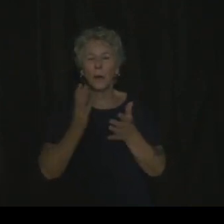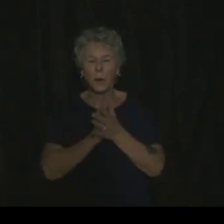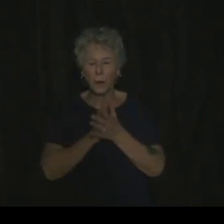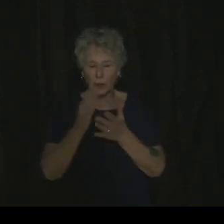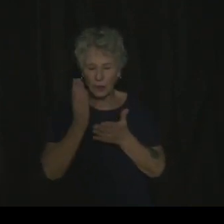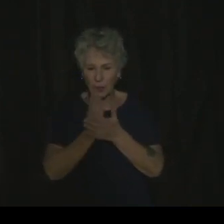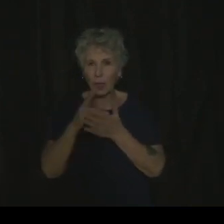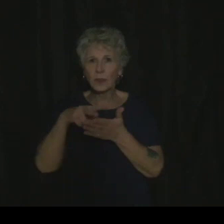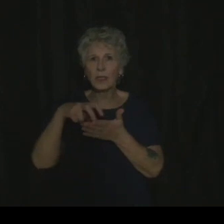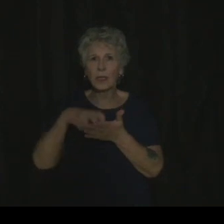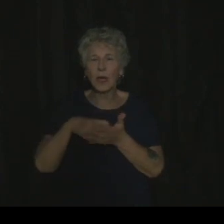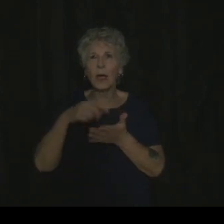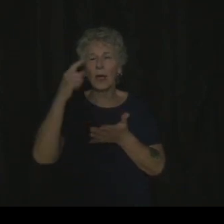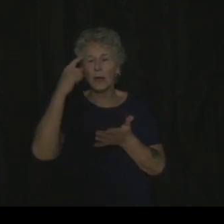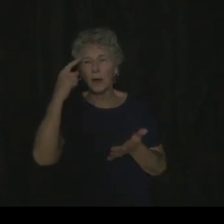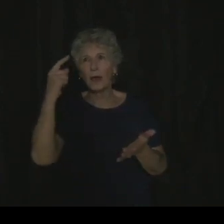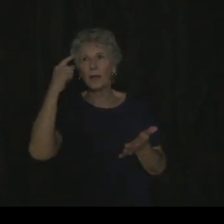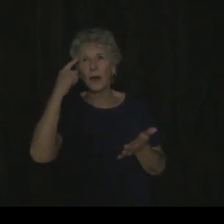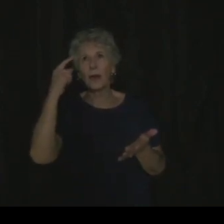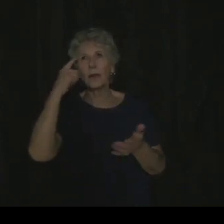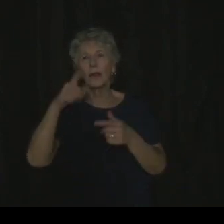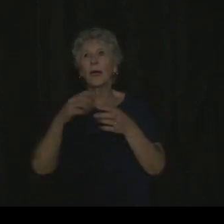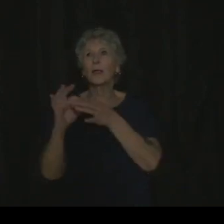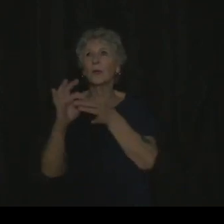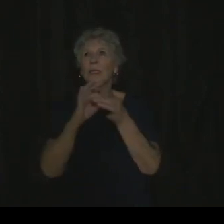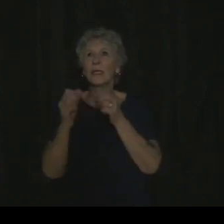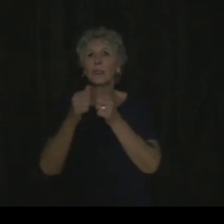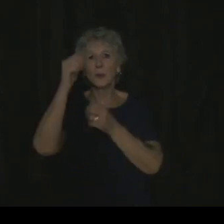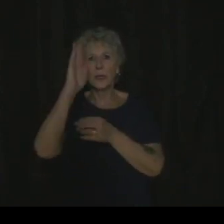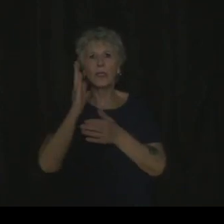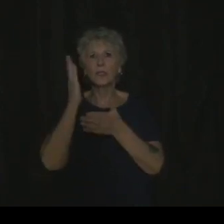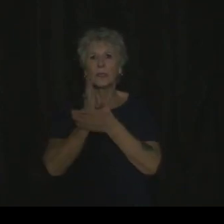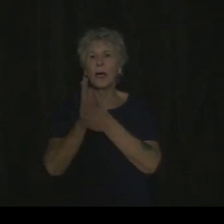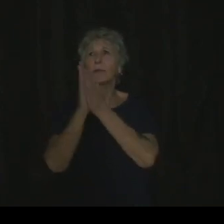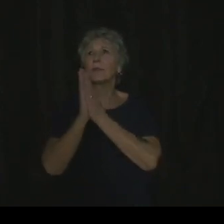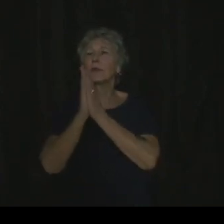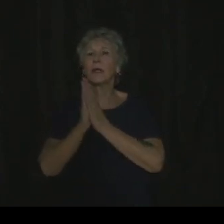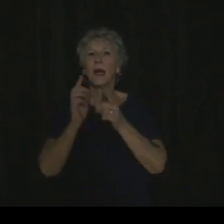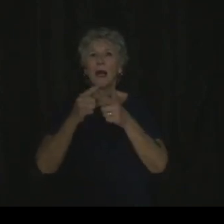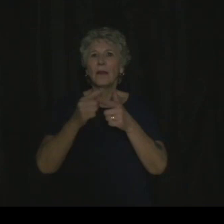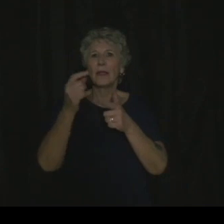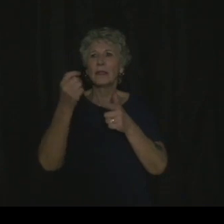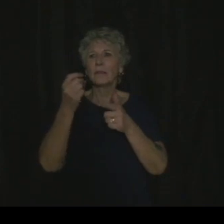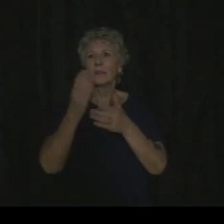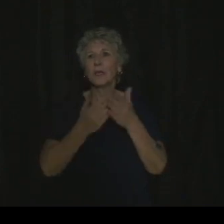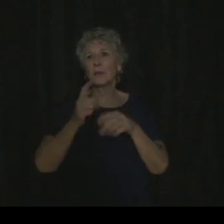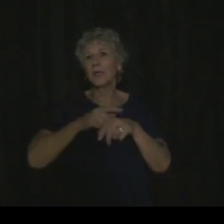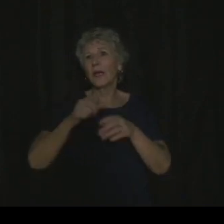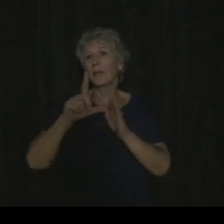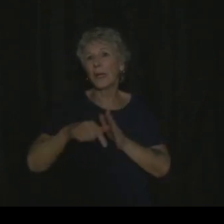on her knees and rethought her relationship with God, and she stopped and prayed. And then a couple weeks later, she